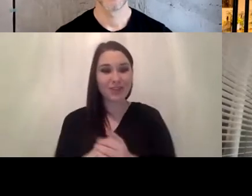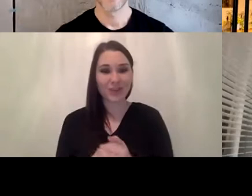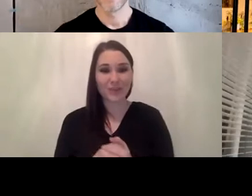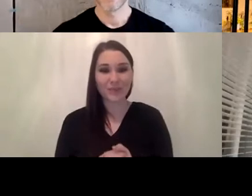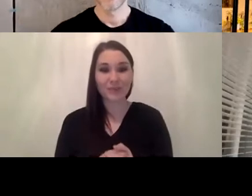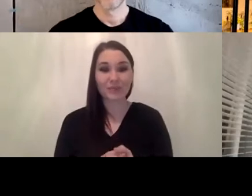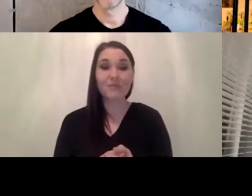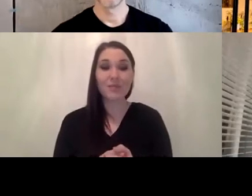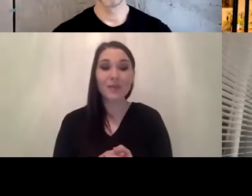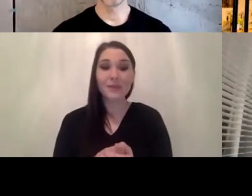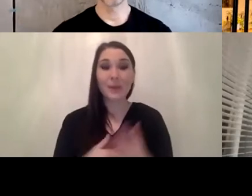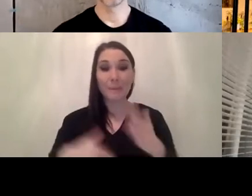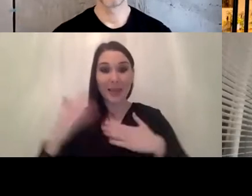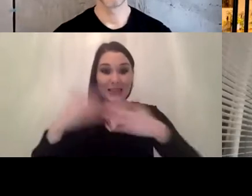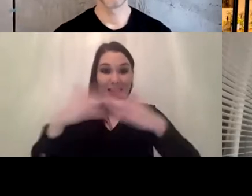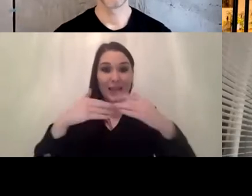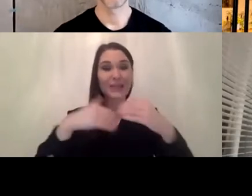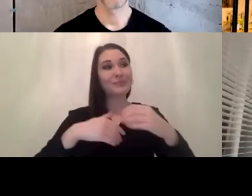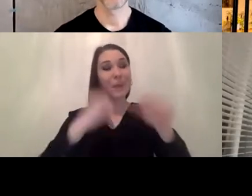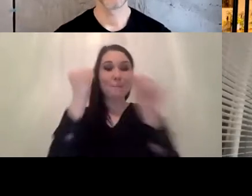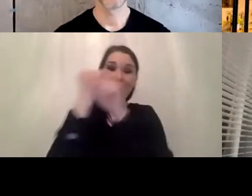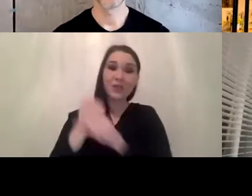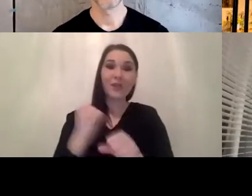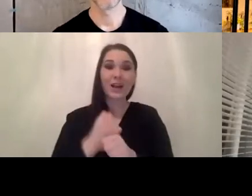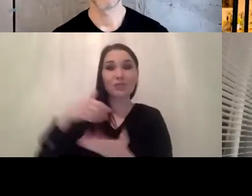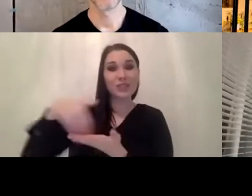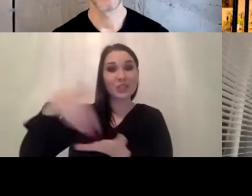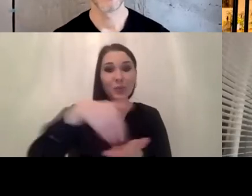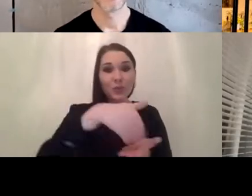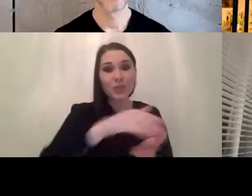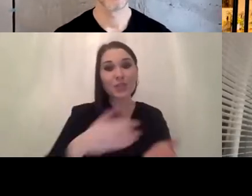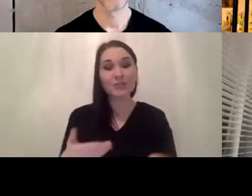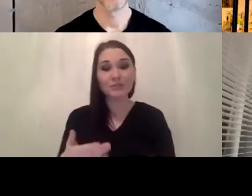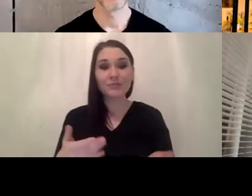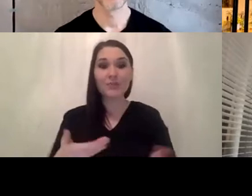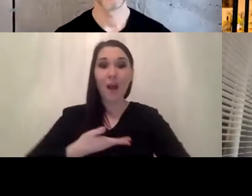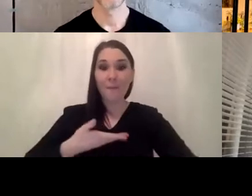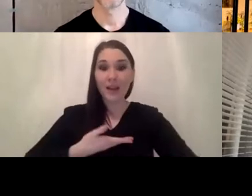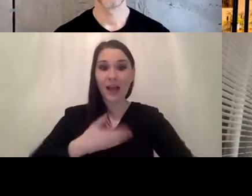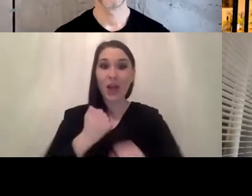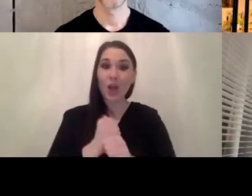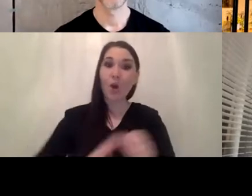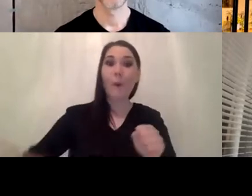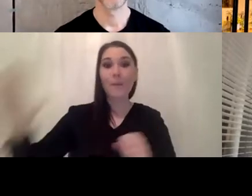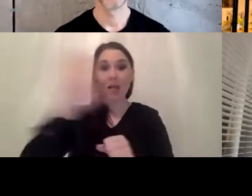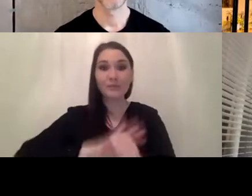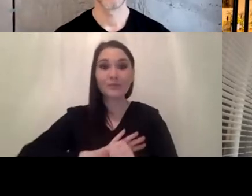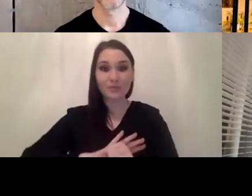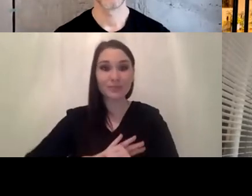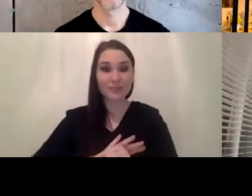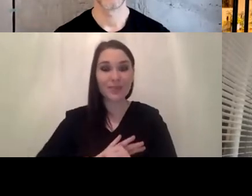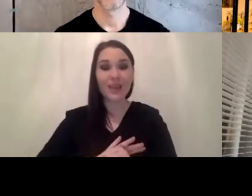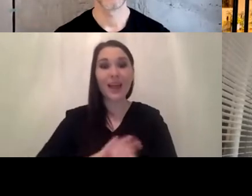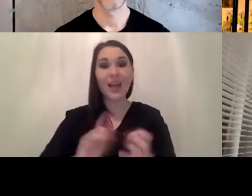who are a building, manufacturing and distribution company. Global company, in the UK,